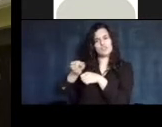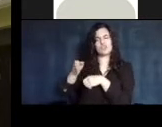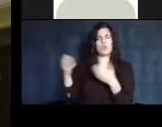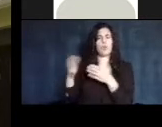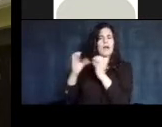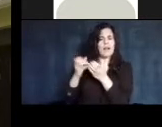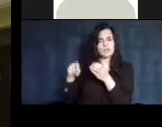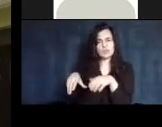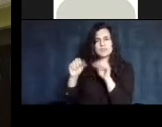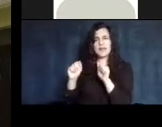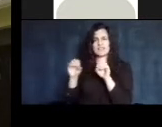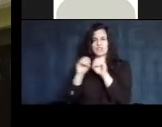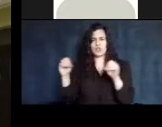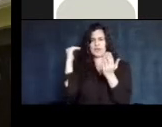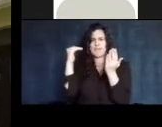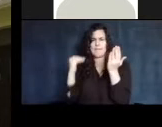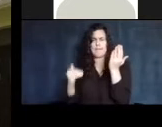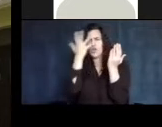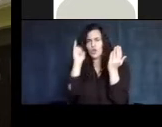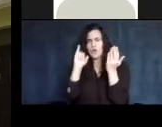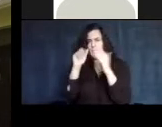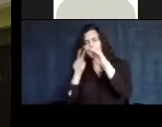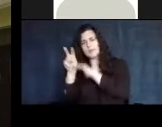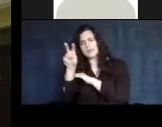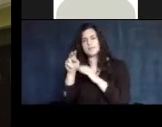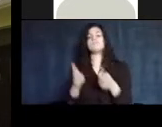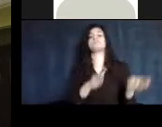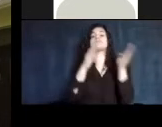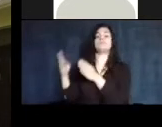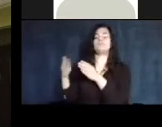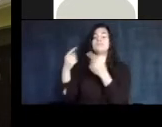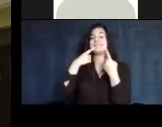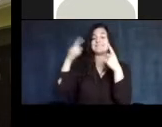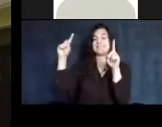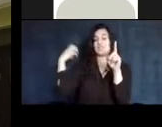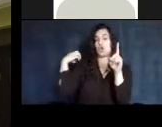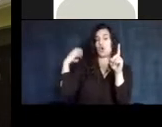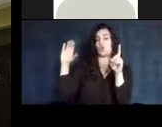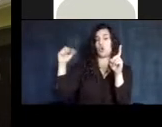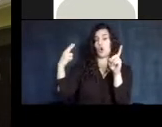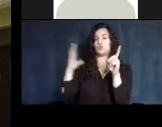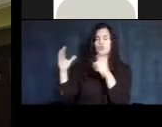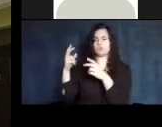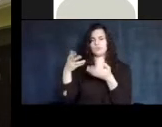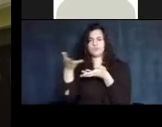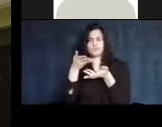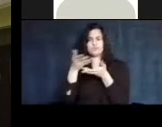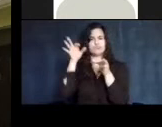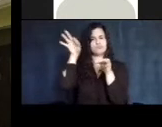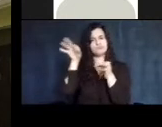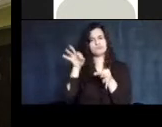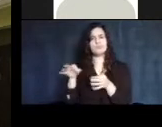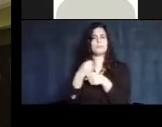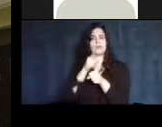degree plan. You'll also hear from success coaches who are here to help you make sure that you are successful while you're at